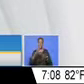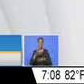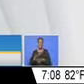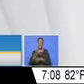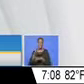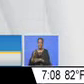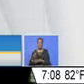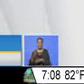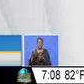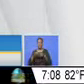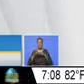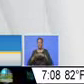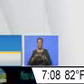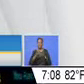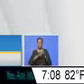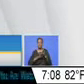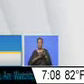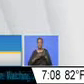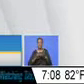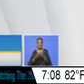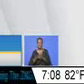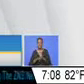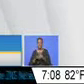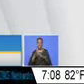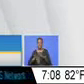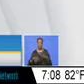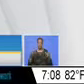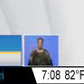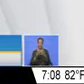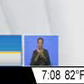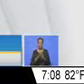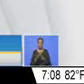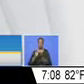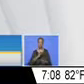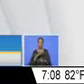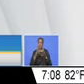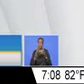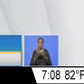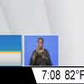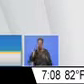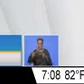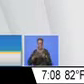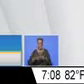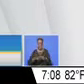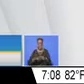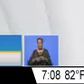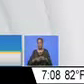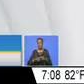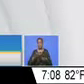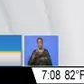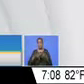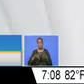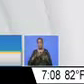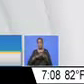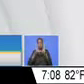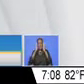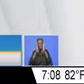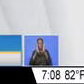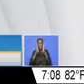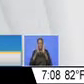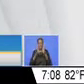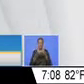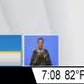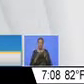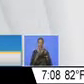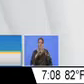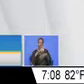Salvador to continue investigations into this crash. We want to remind road users to pay attention and to obey all the rules